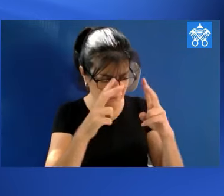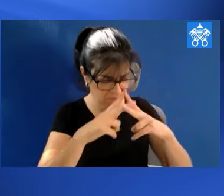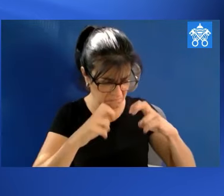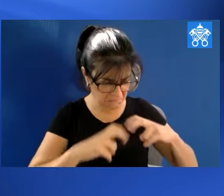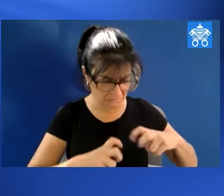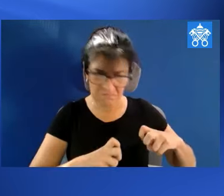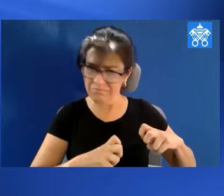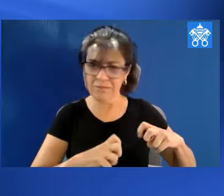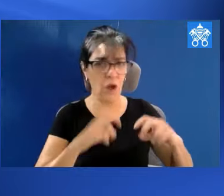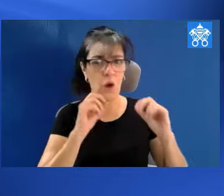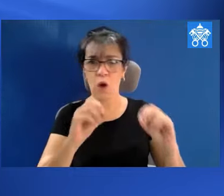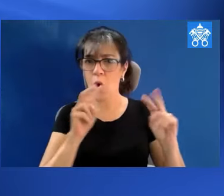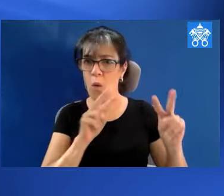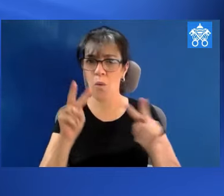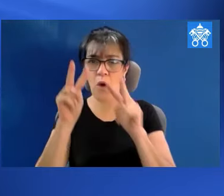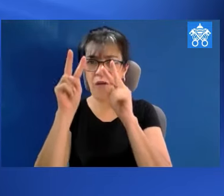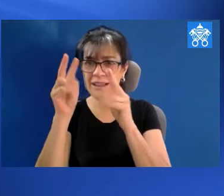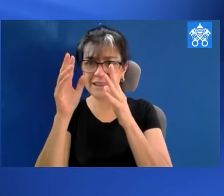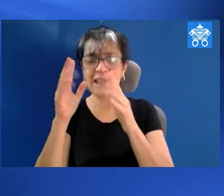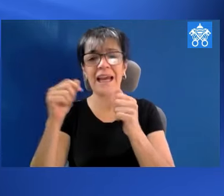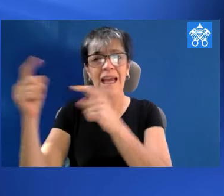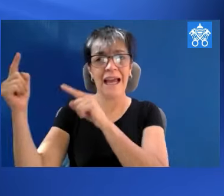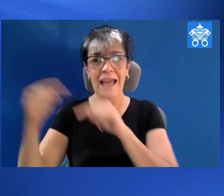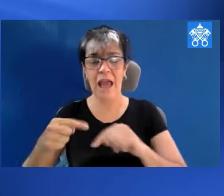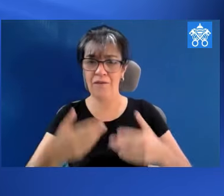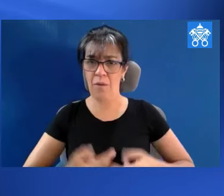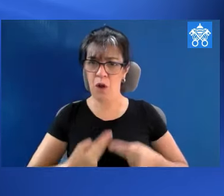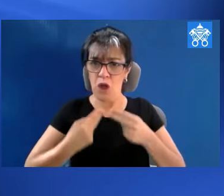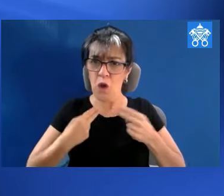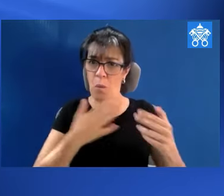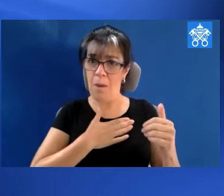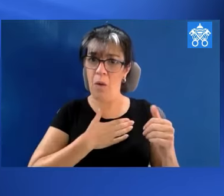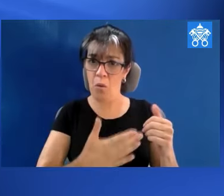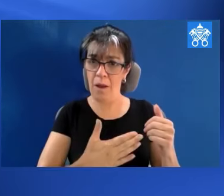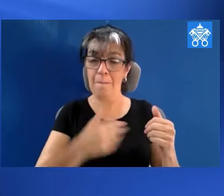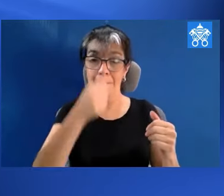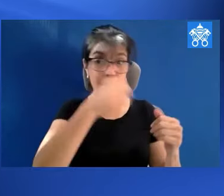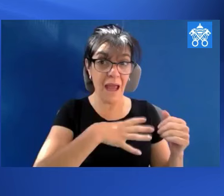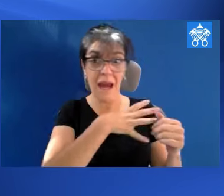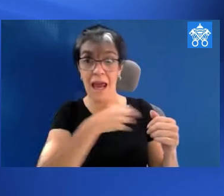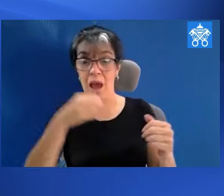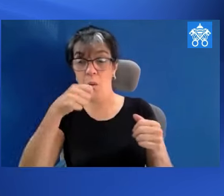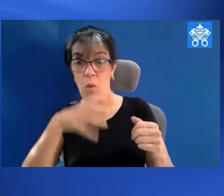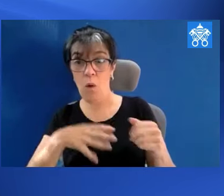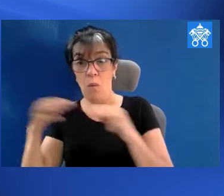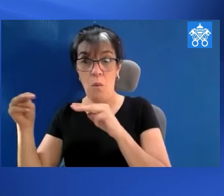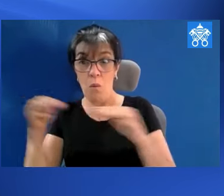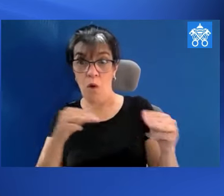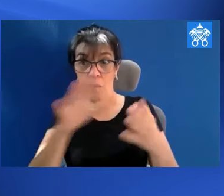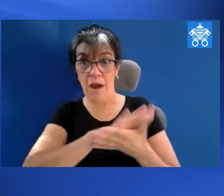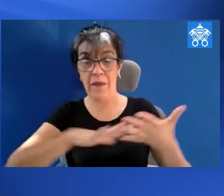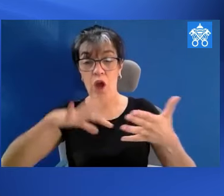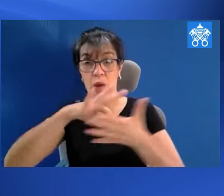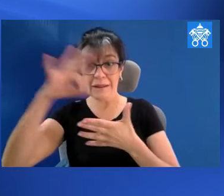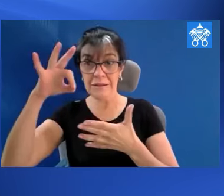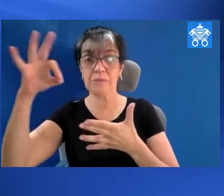interpretation, because no prophecy ever came by human will, but men and women, moved